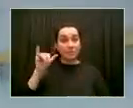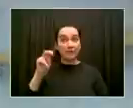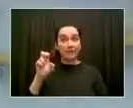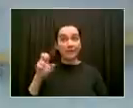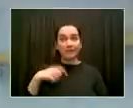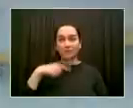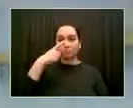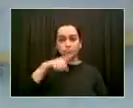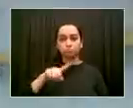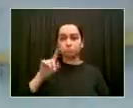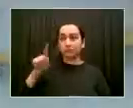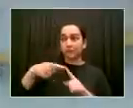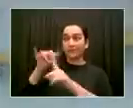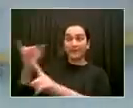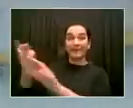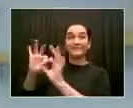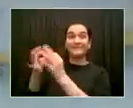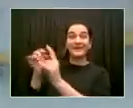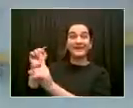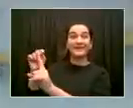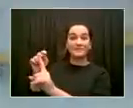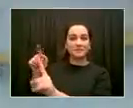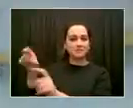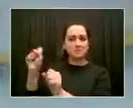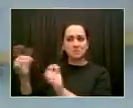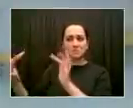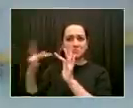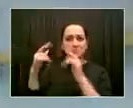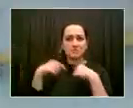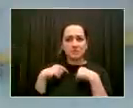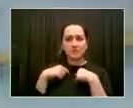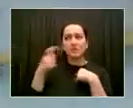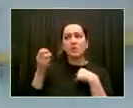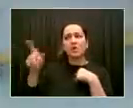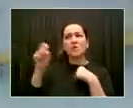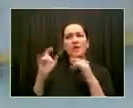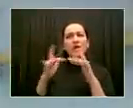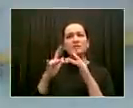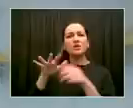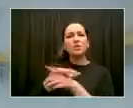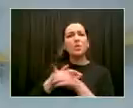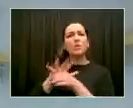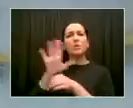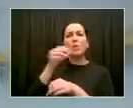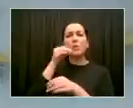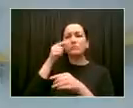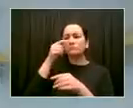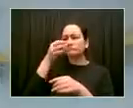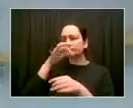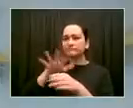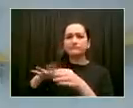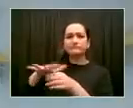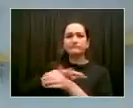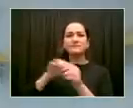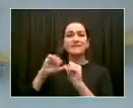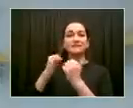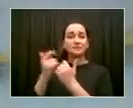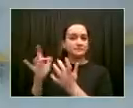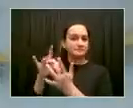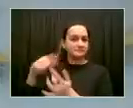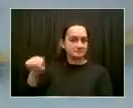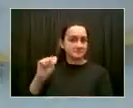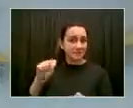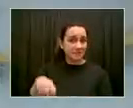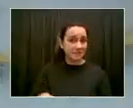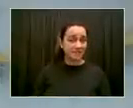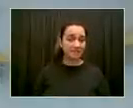local agency so that we can schedule an appointment as immediately as possible. What we do is, and Commissioner Negro, you can take